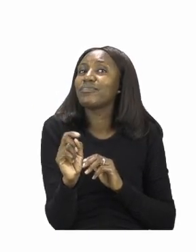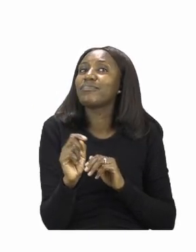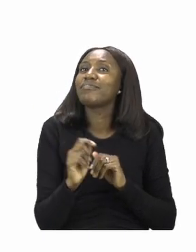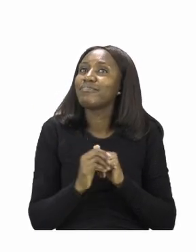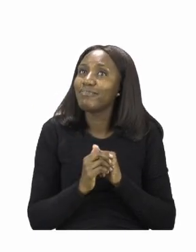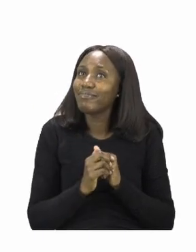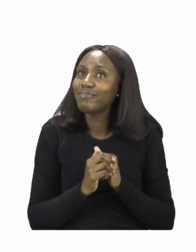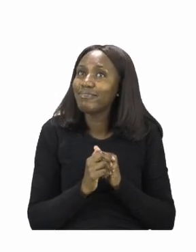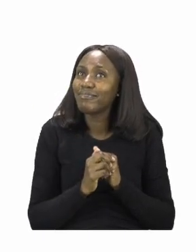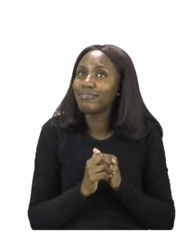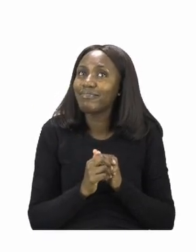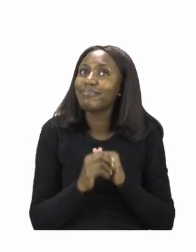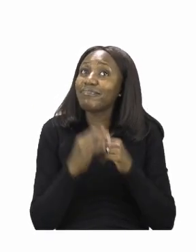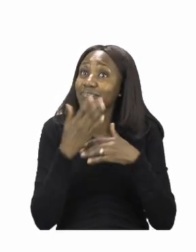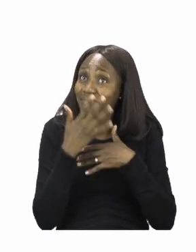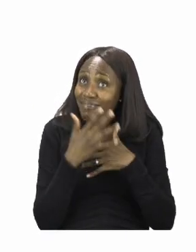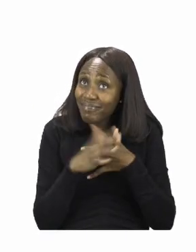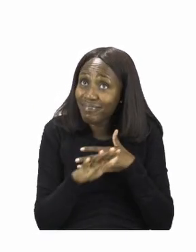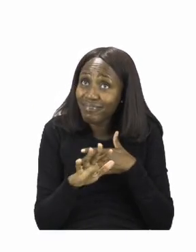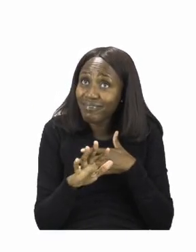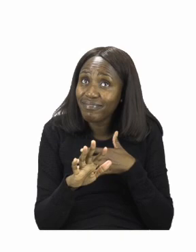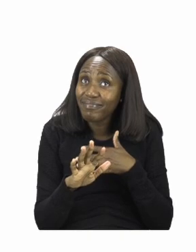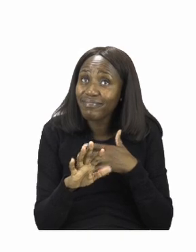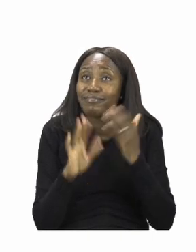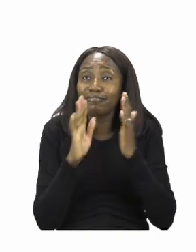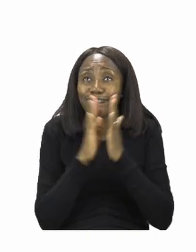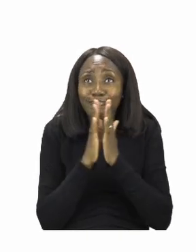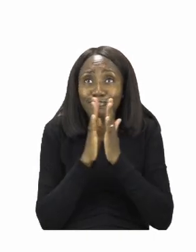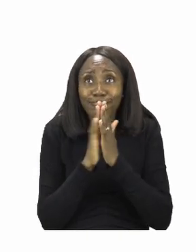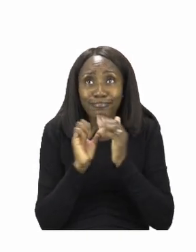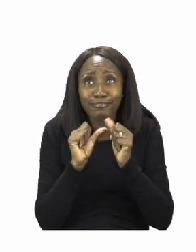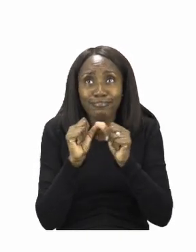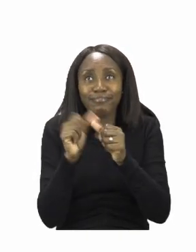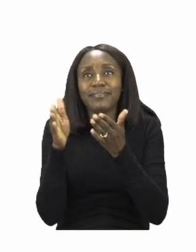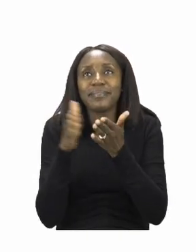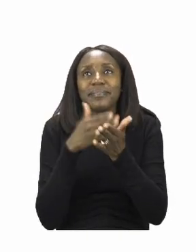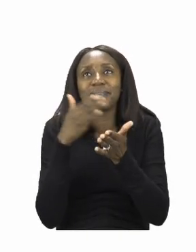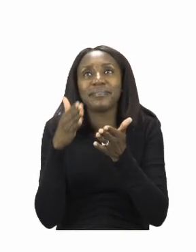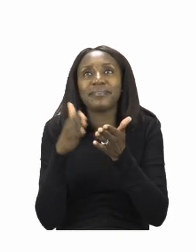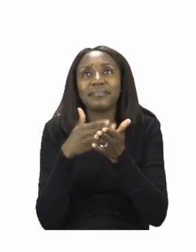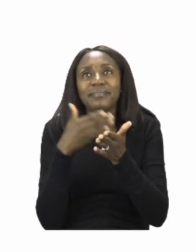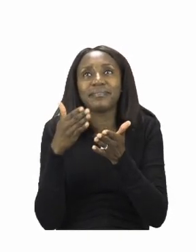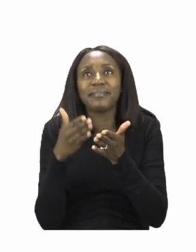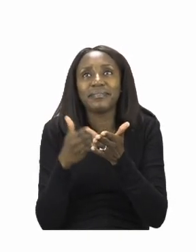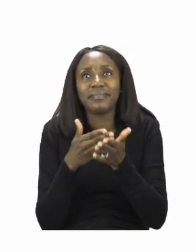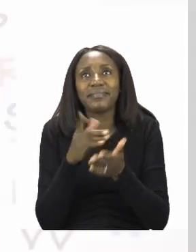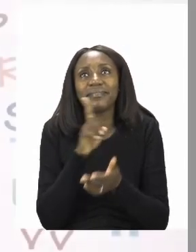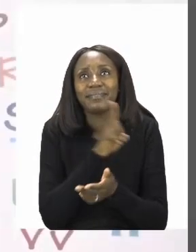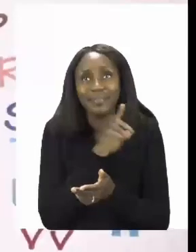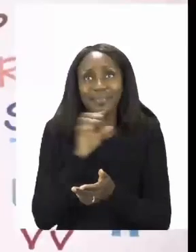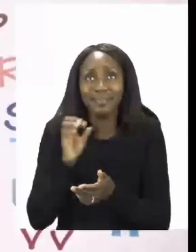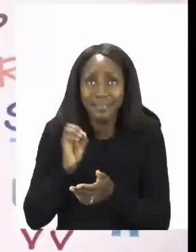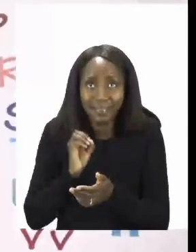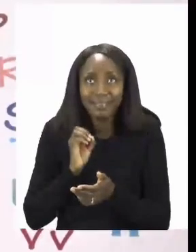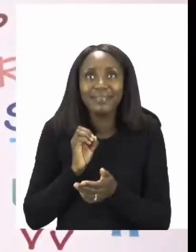When you're done with this one, boys and girls, I want you to go to the next page on page 10.